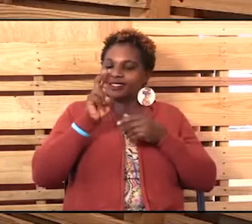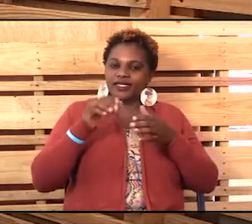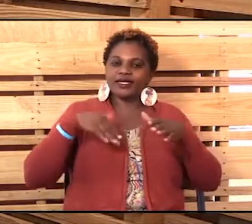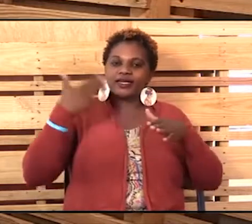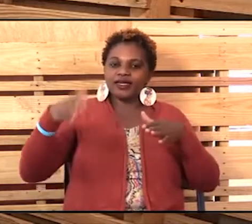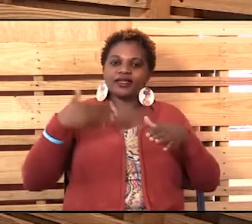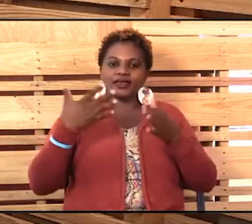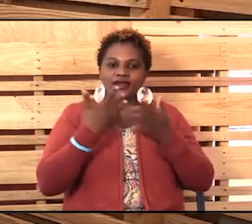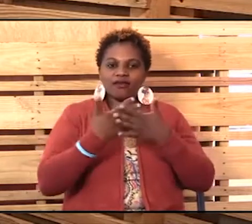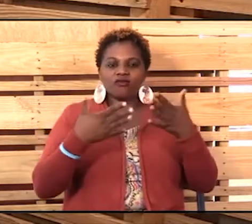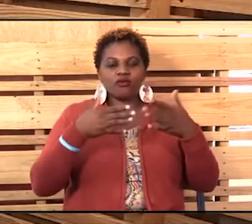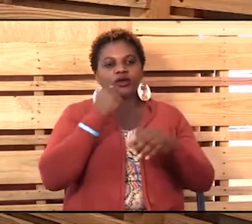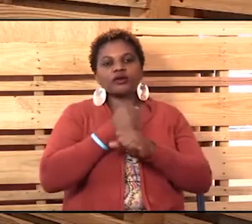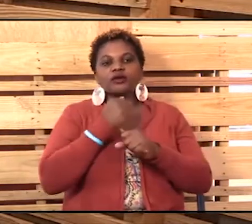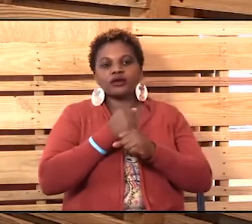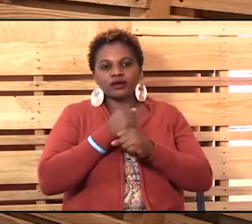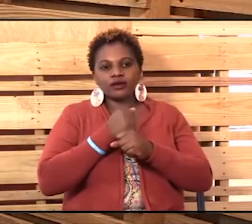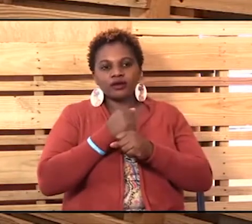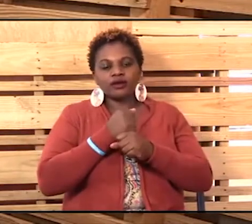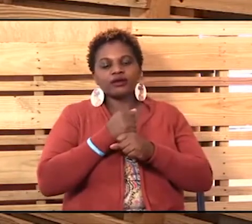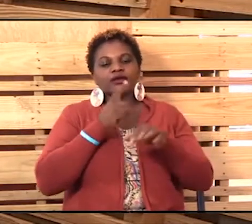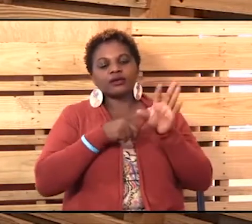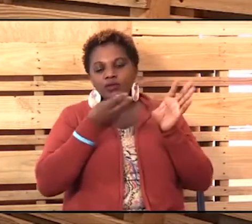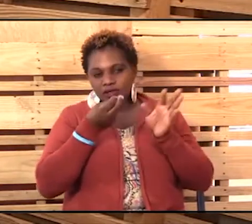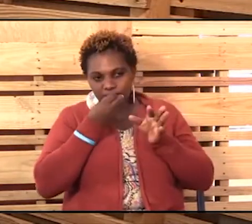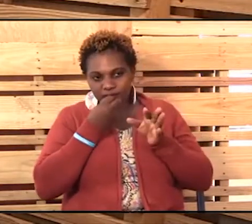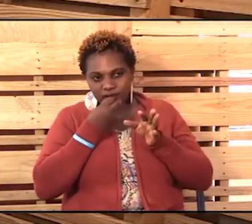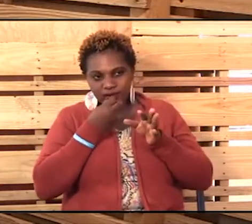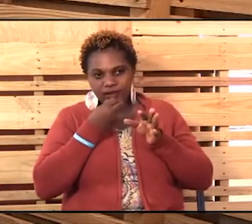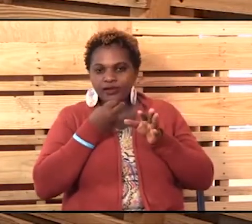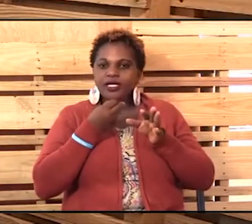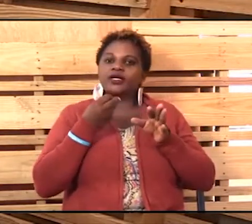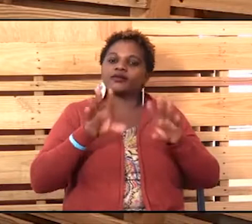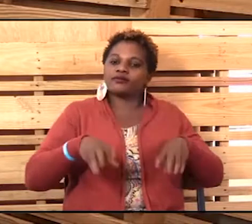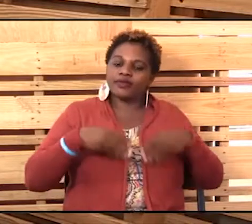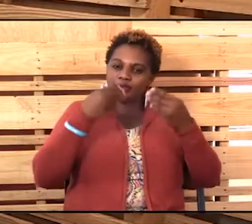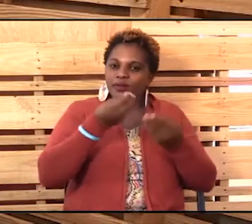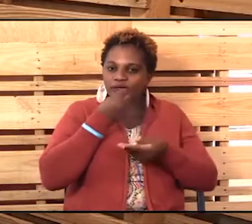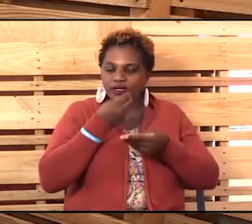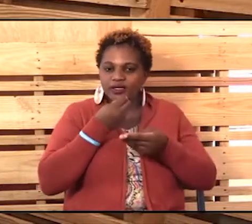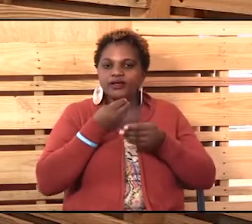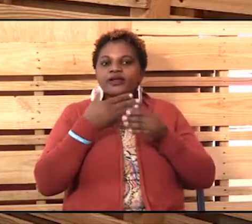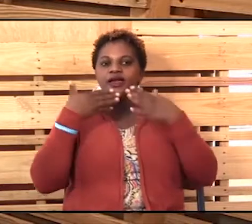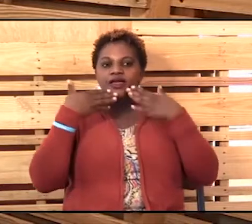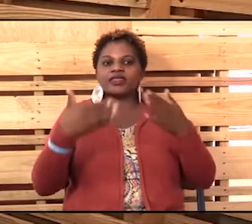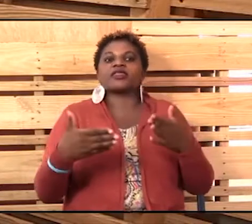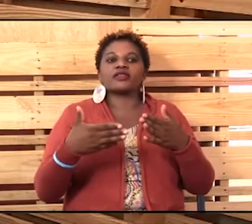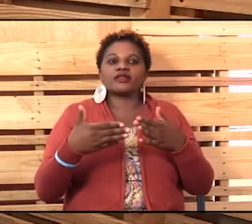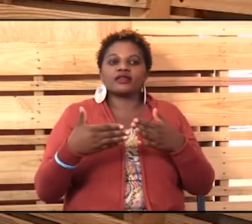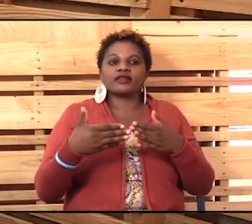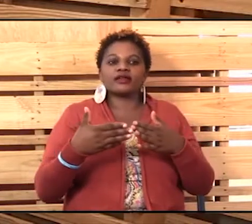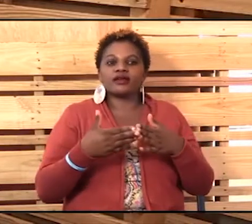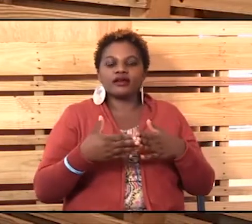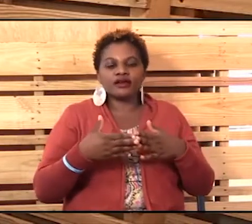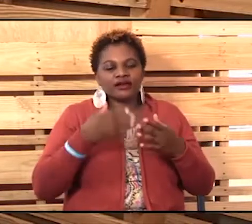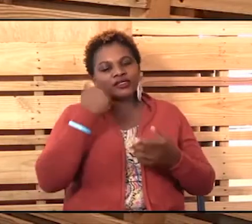in everything that we do. When we are eating, he provides for us the meal. We say thank you. When we